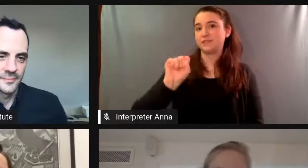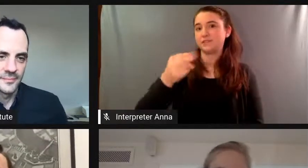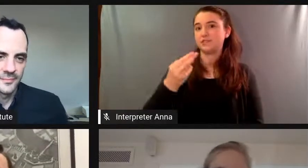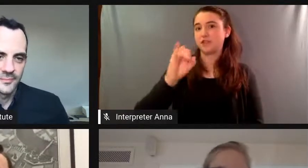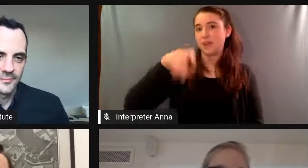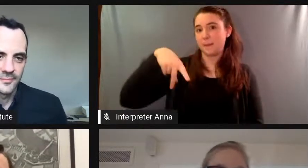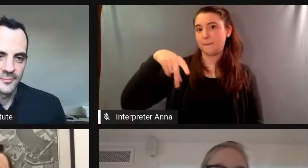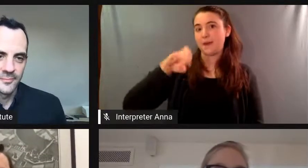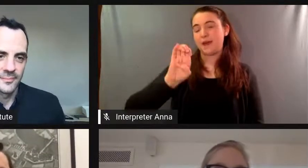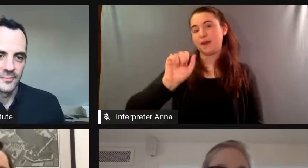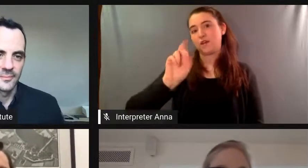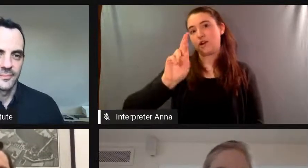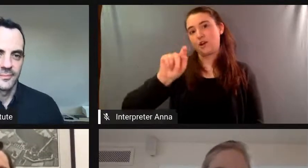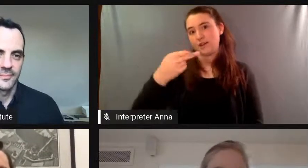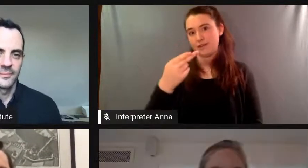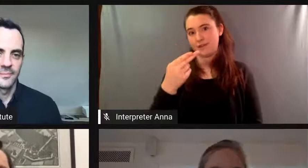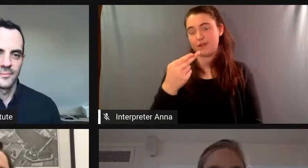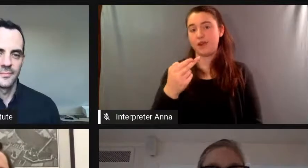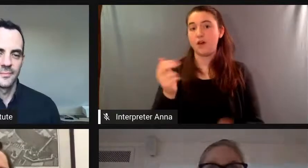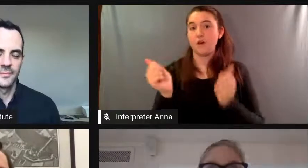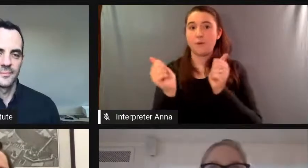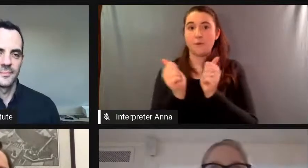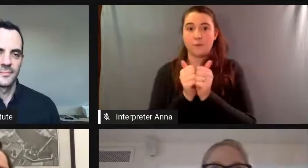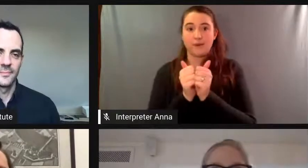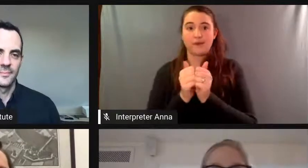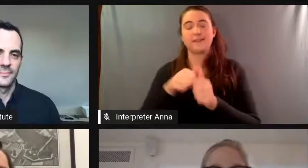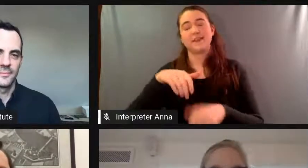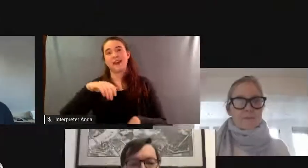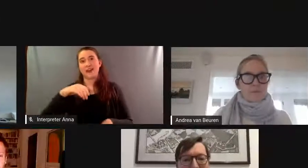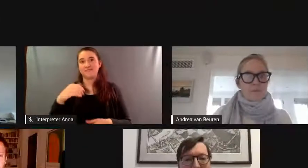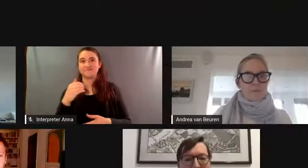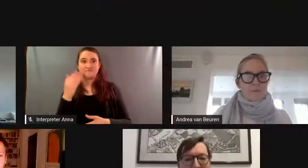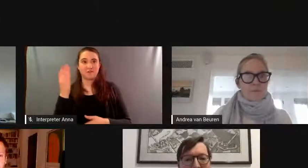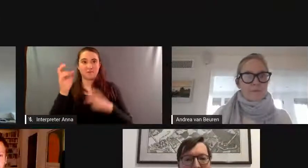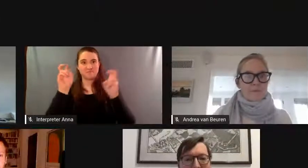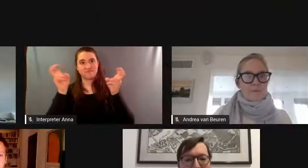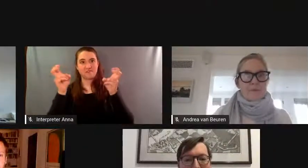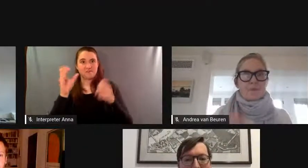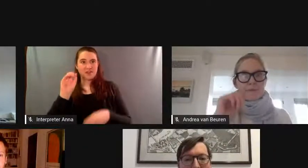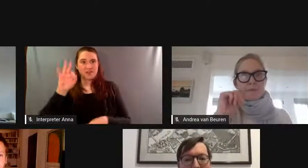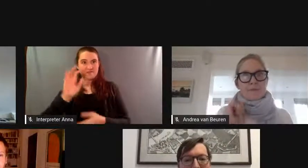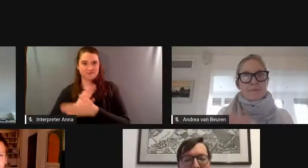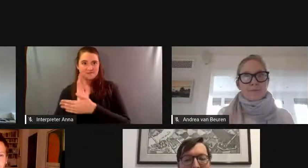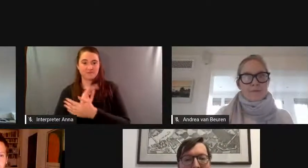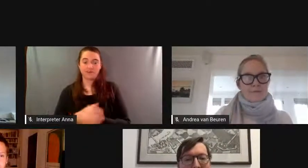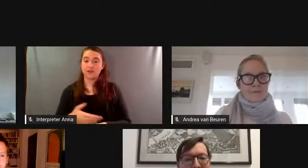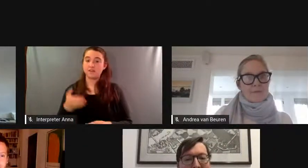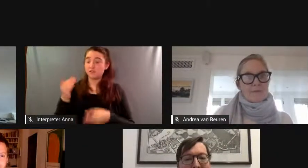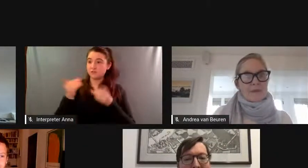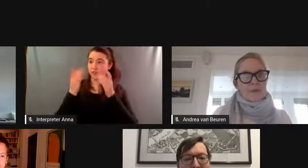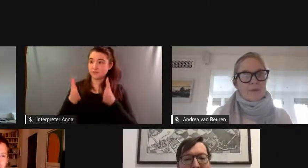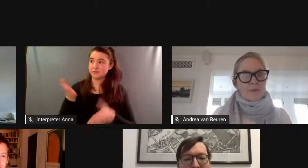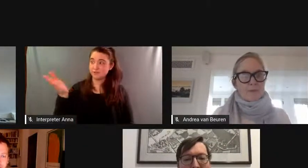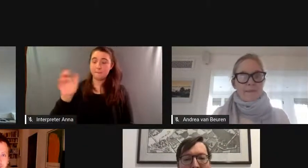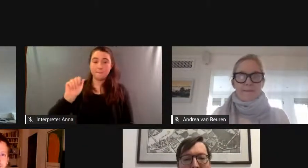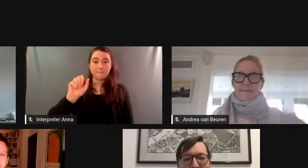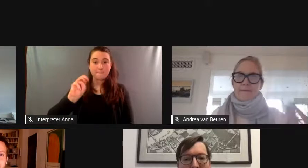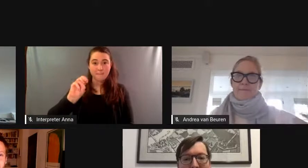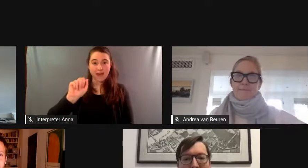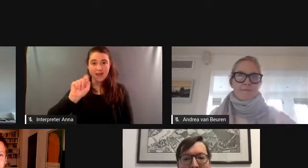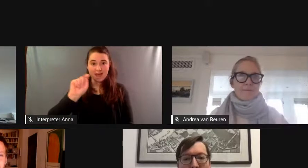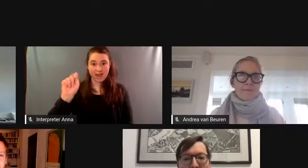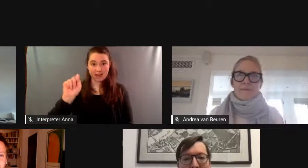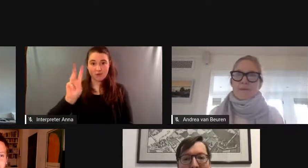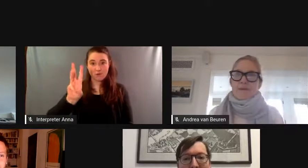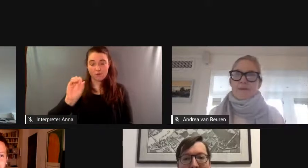we're here with matt wolf uh who is the director of spaceship earth and matt's featured documentaries